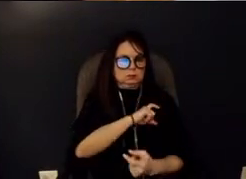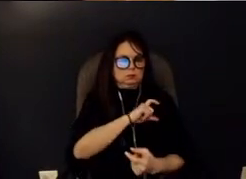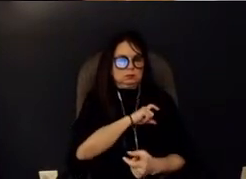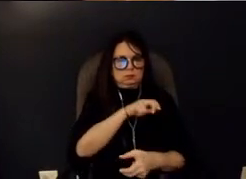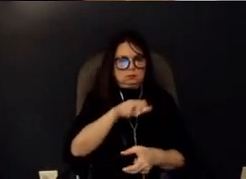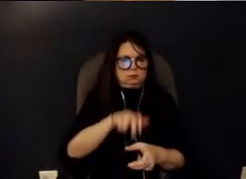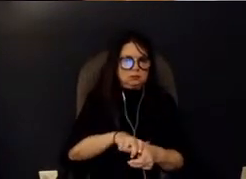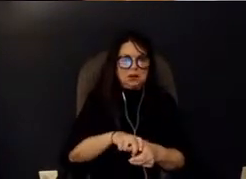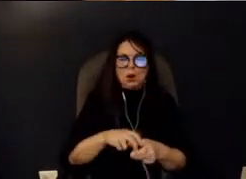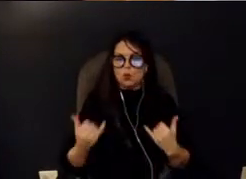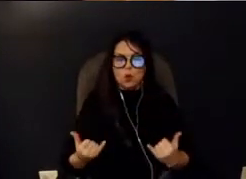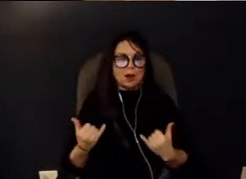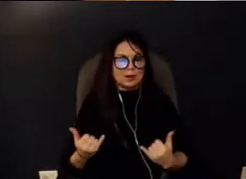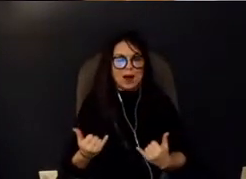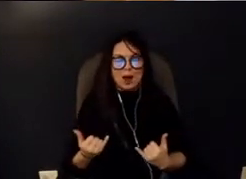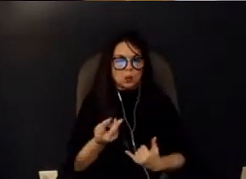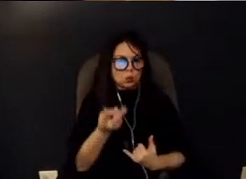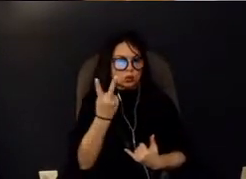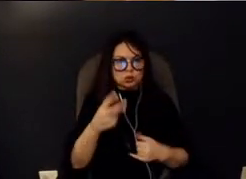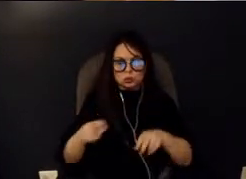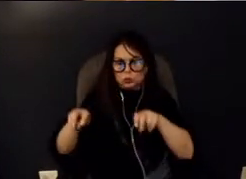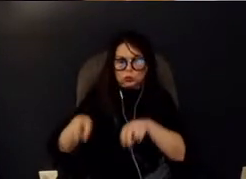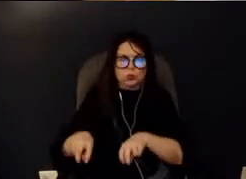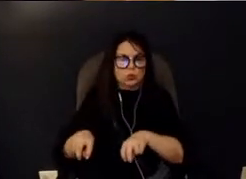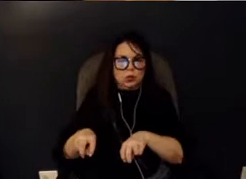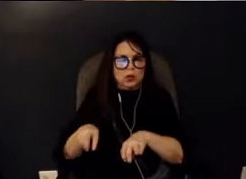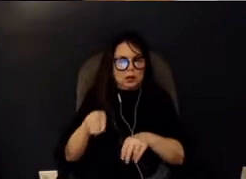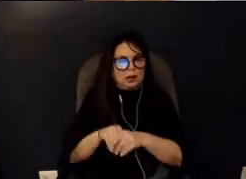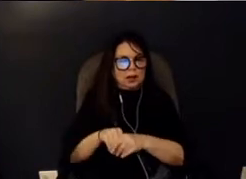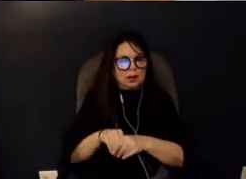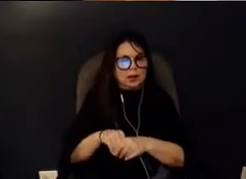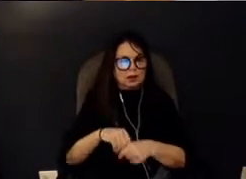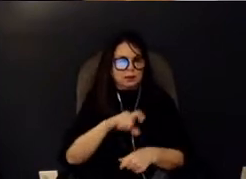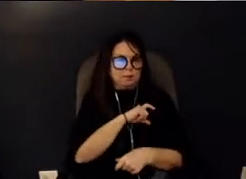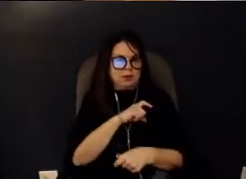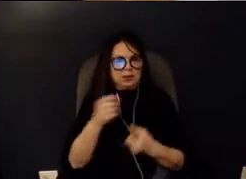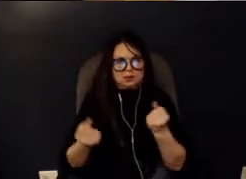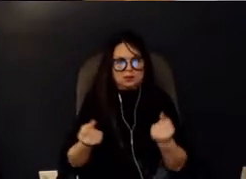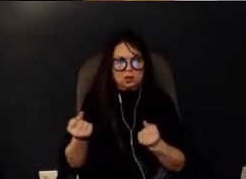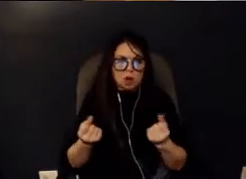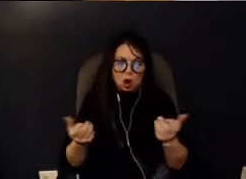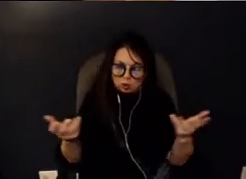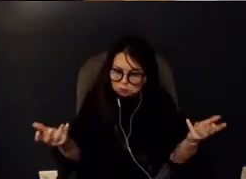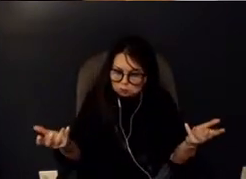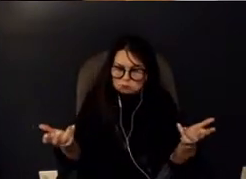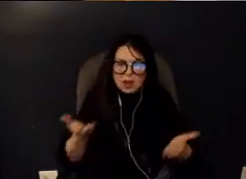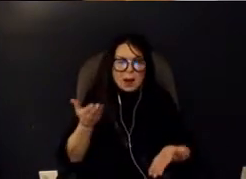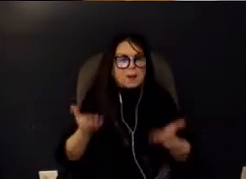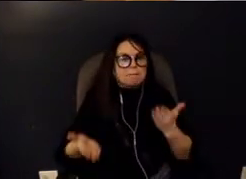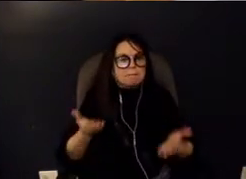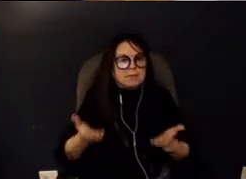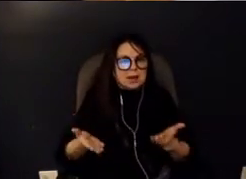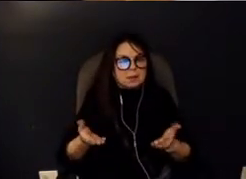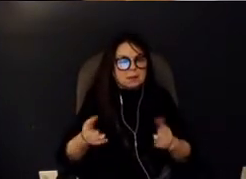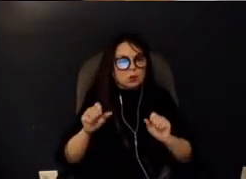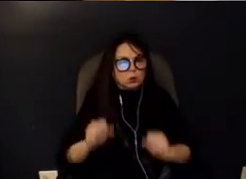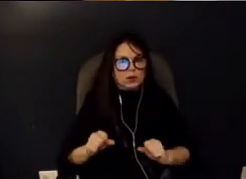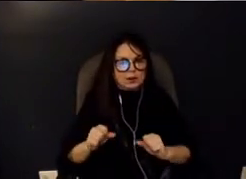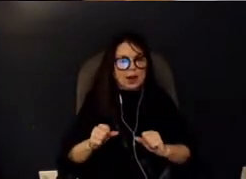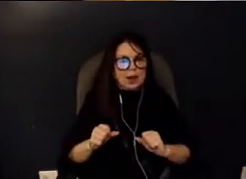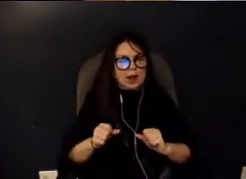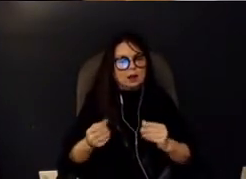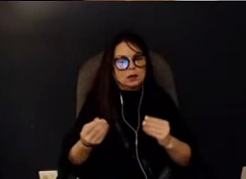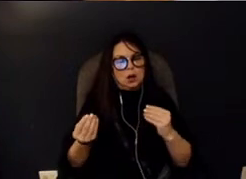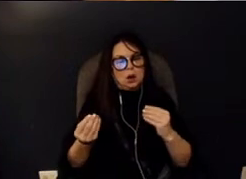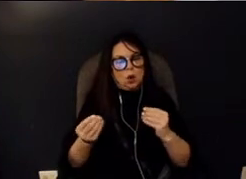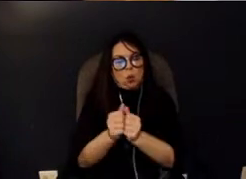squads that we see. So there is a real opportunity that may exist to increase response capacity without adding more staff, in which case